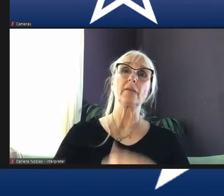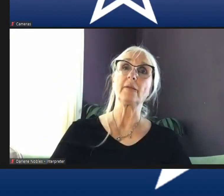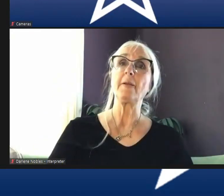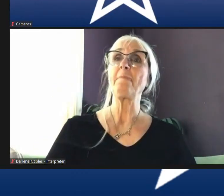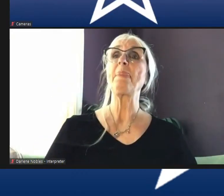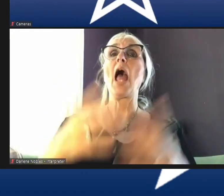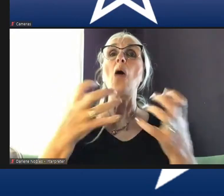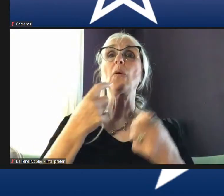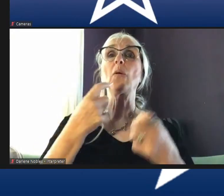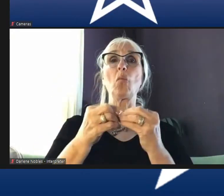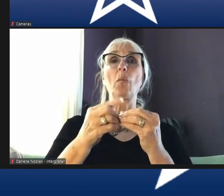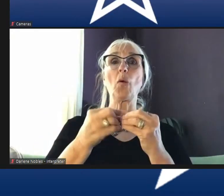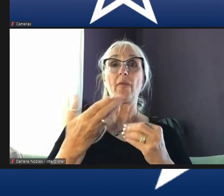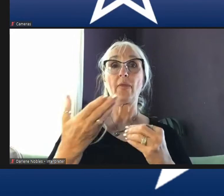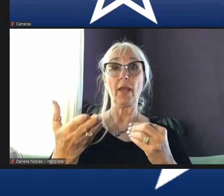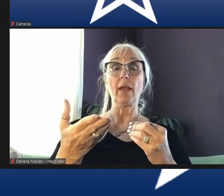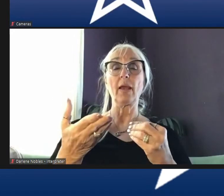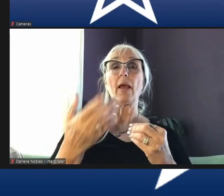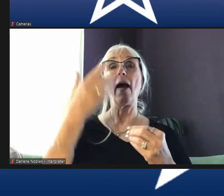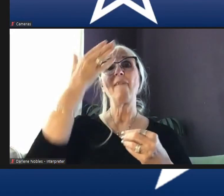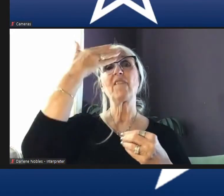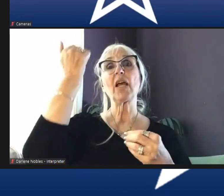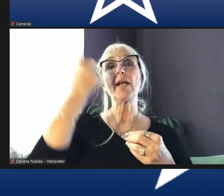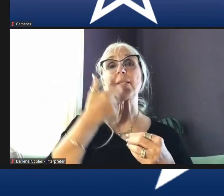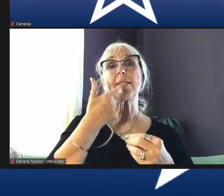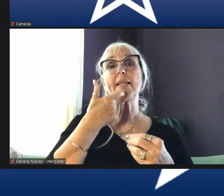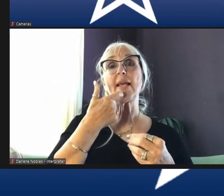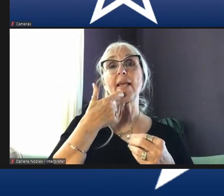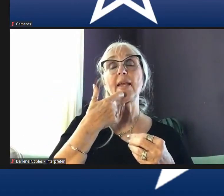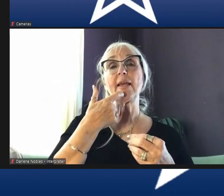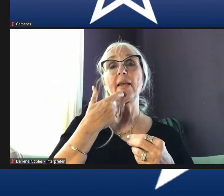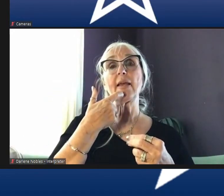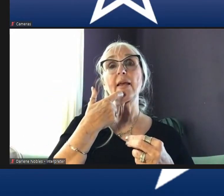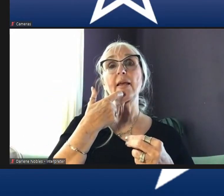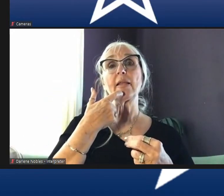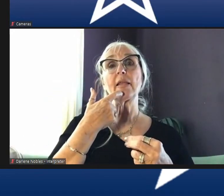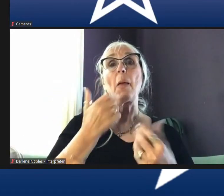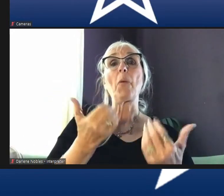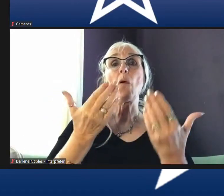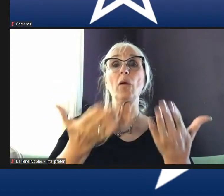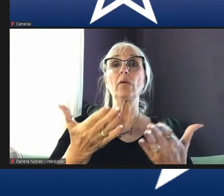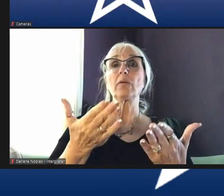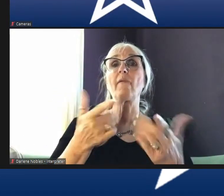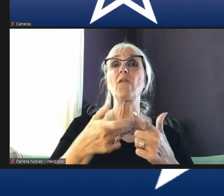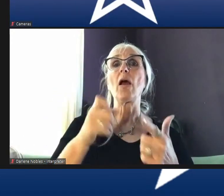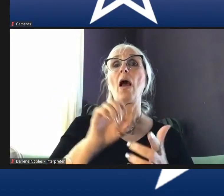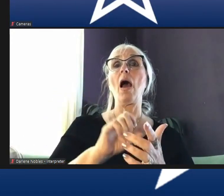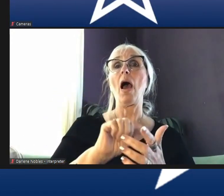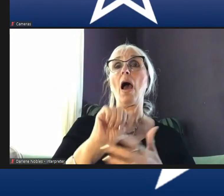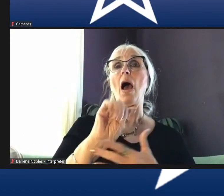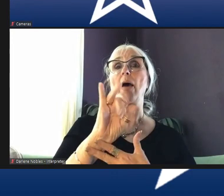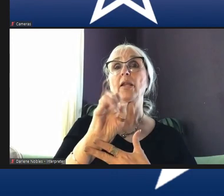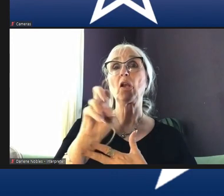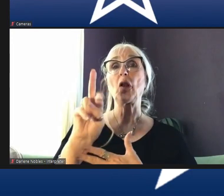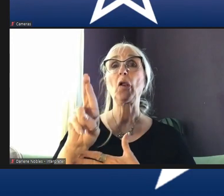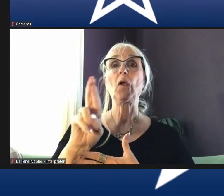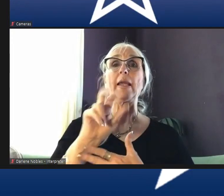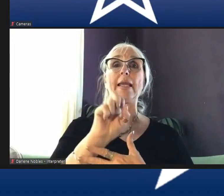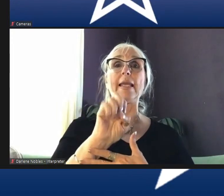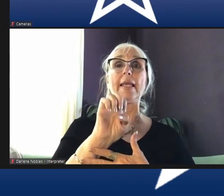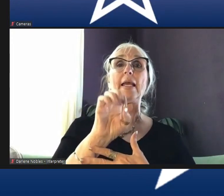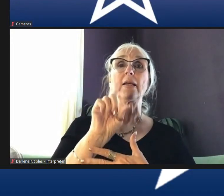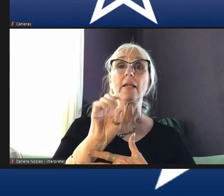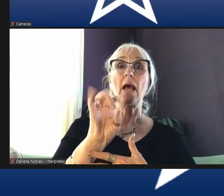thing just for the record. I forgot to mention through this. There was also a request from the auditor's office that the EDOC Technology